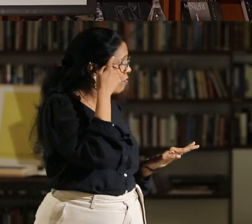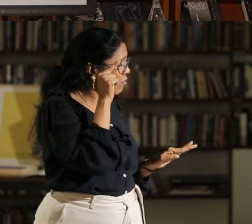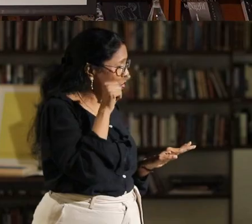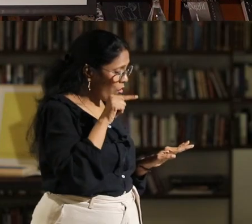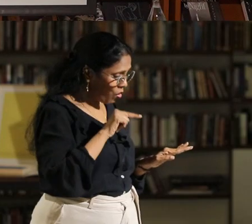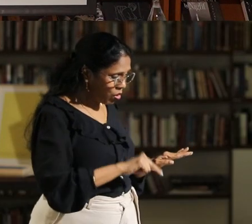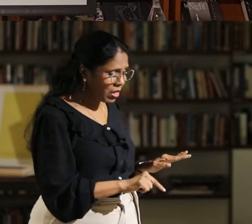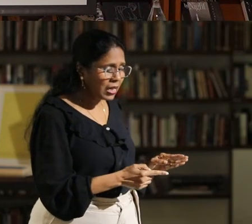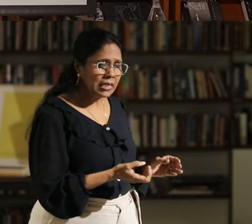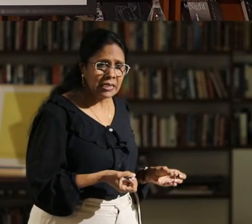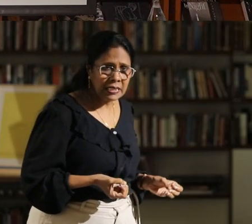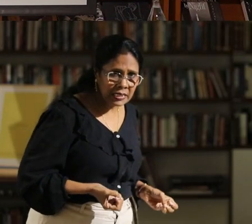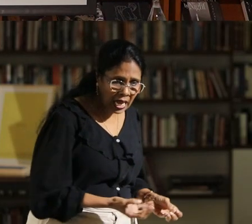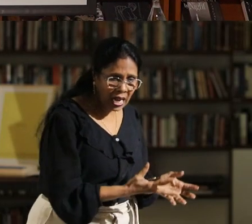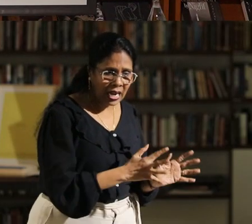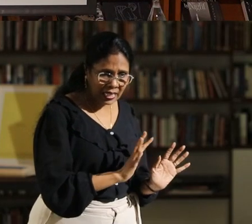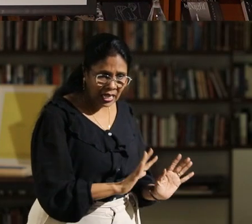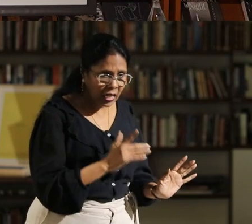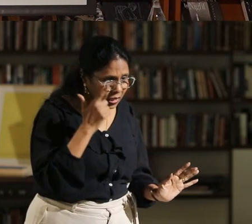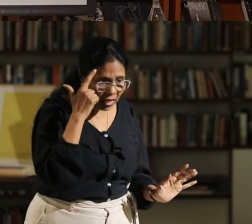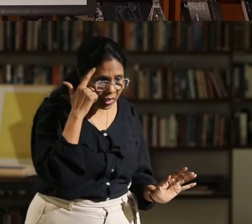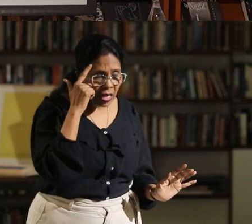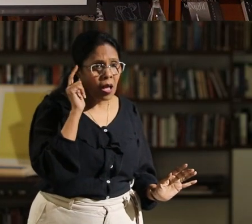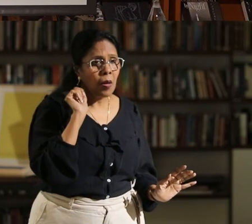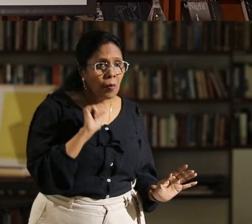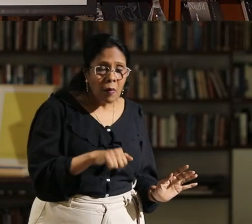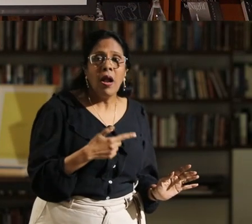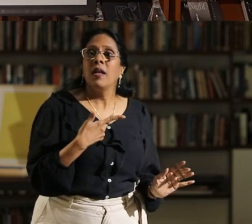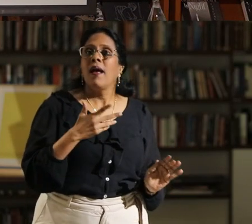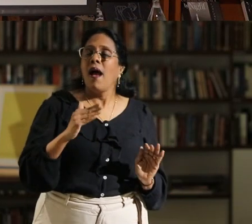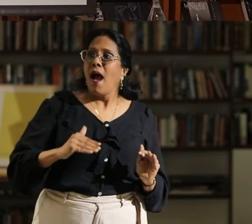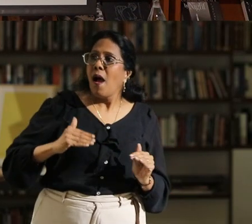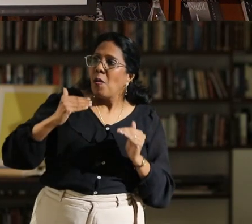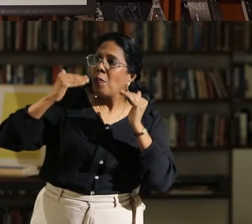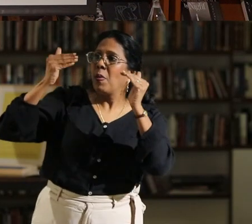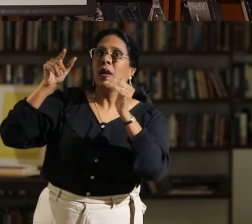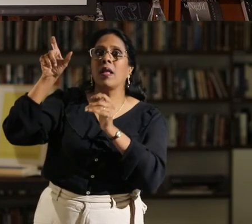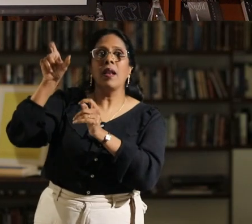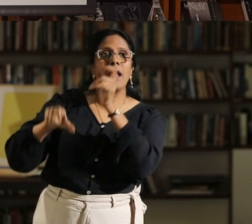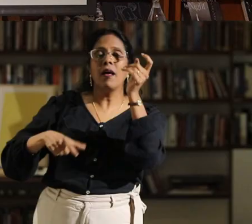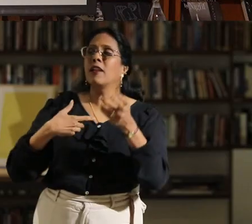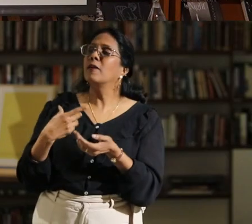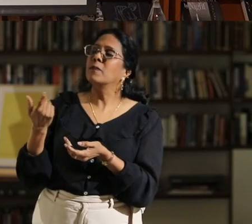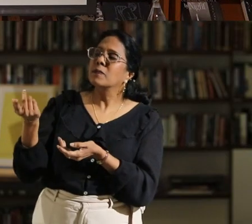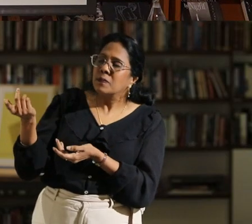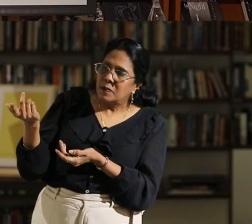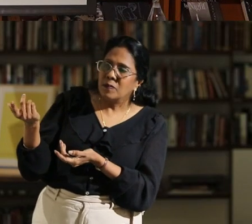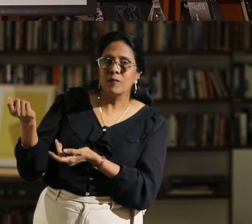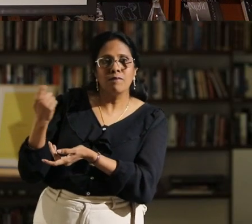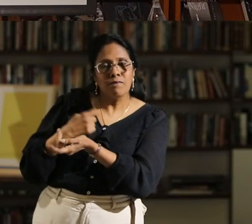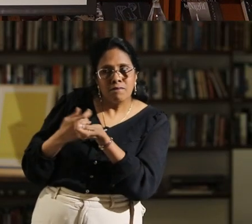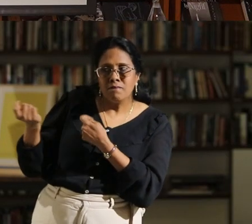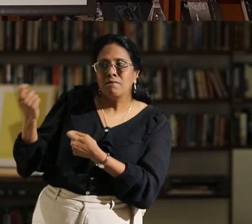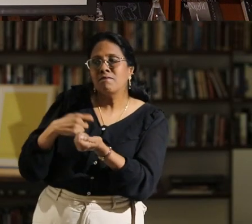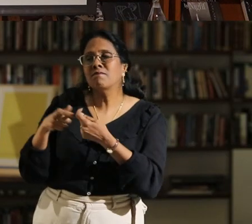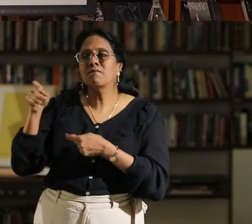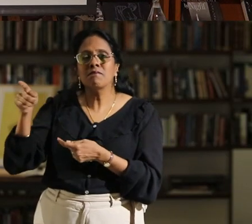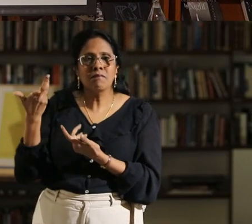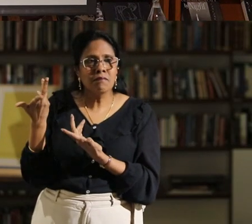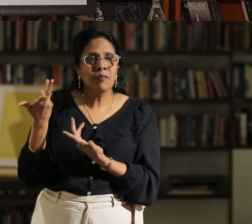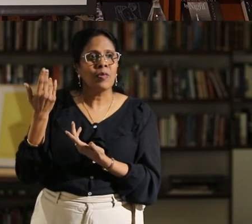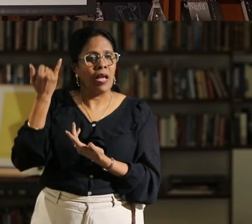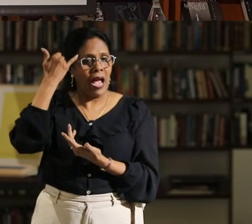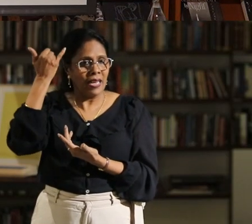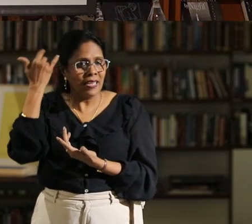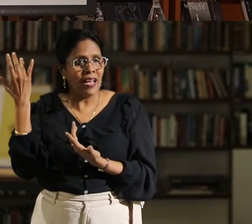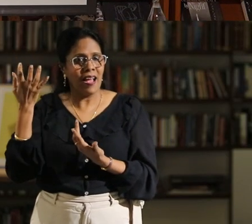for something else at one point of time. But I think for adults, it's a great way of drawing attention to a limited number of very important